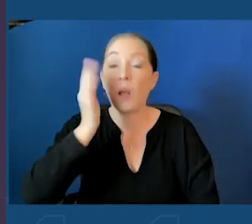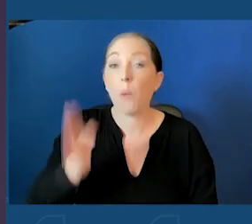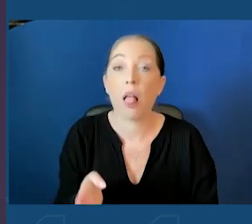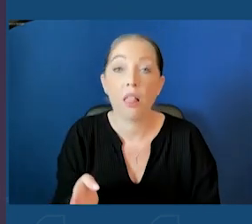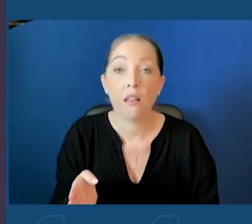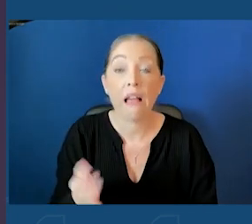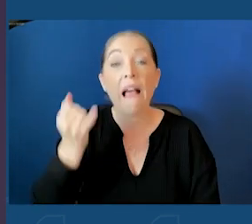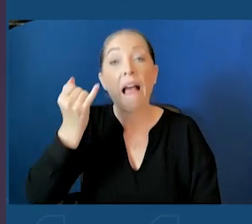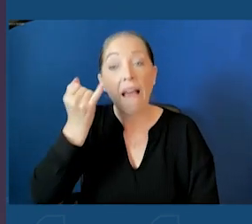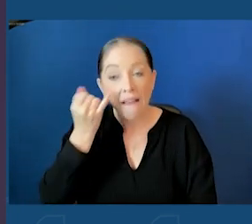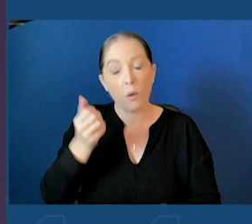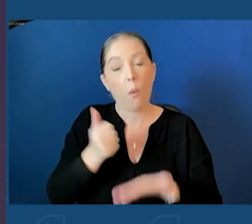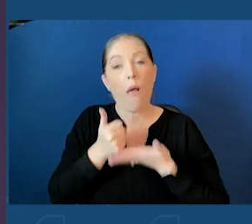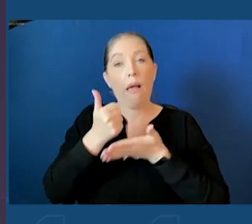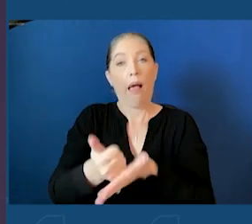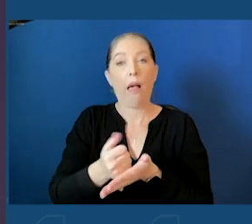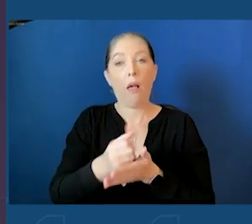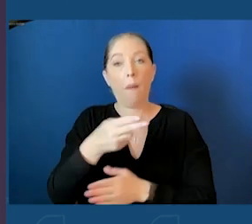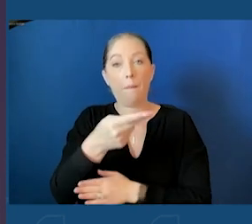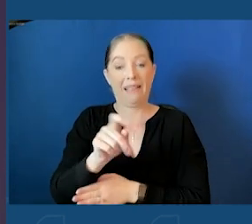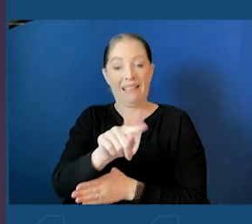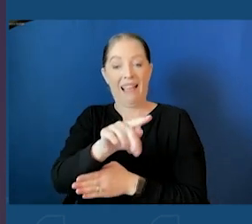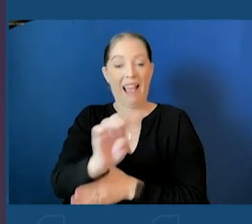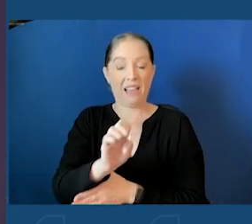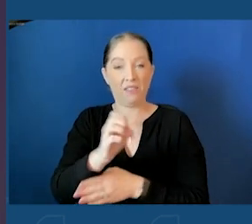in the state of New York. And remember this,